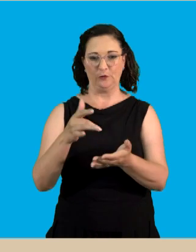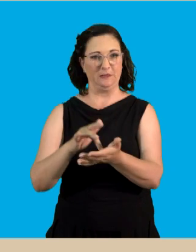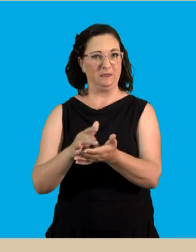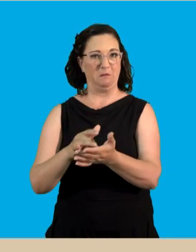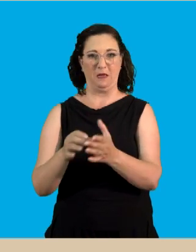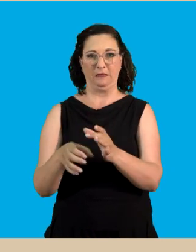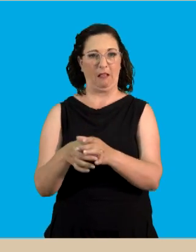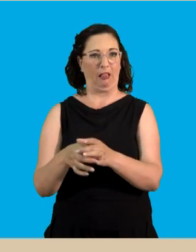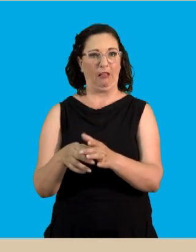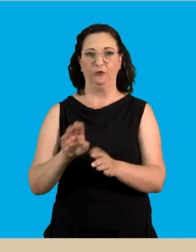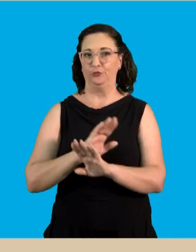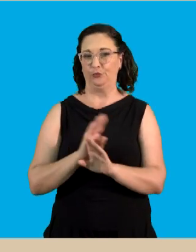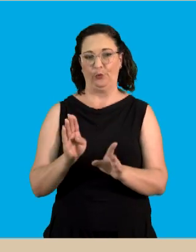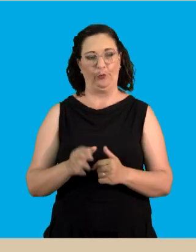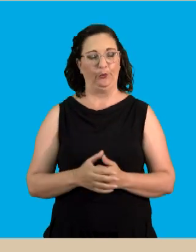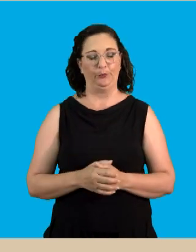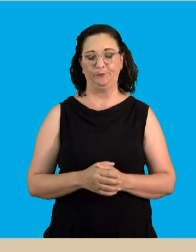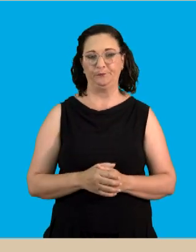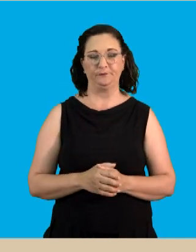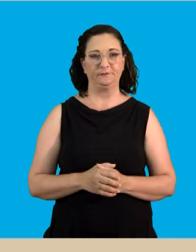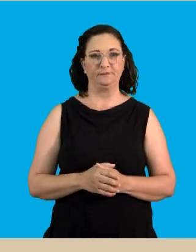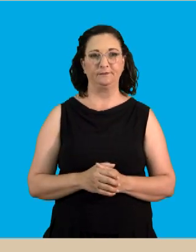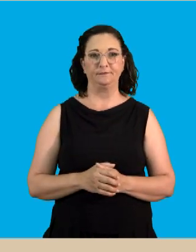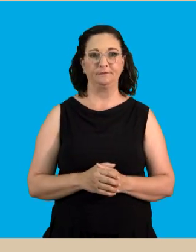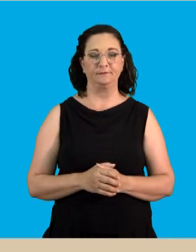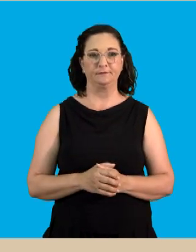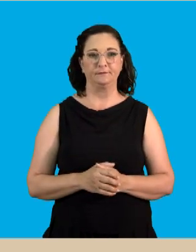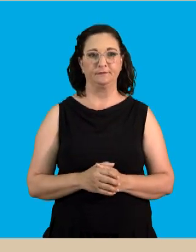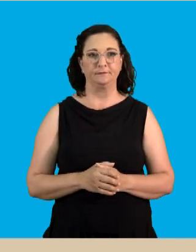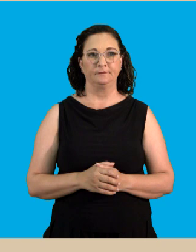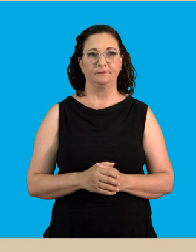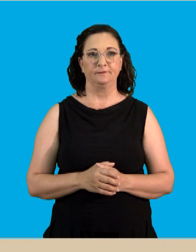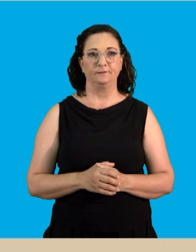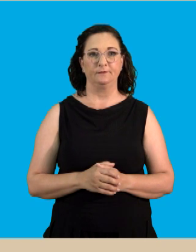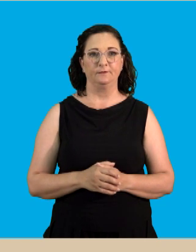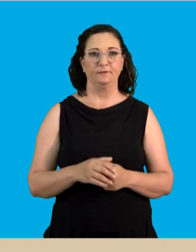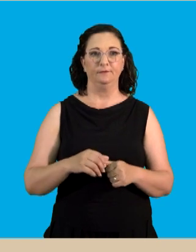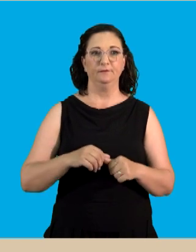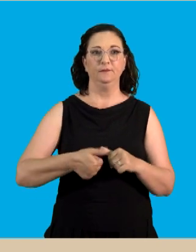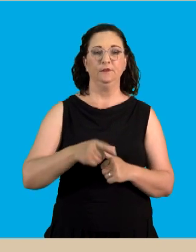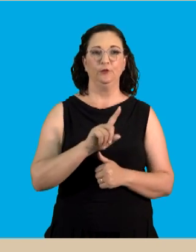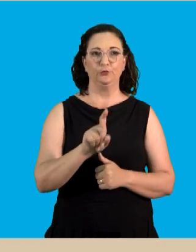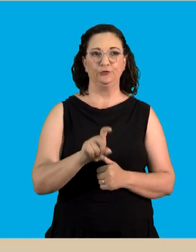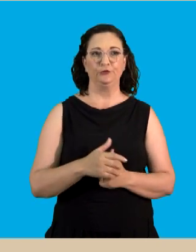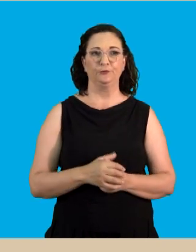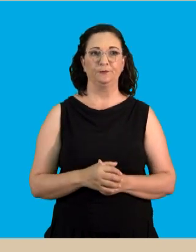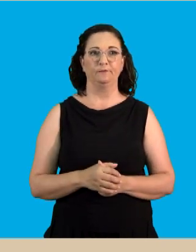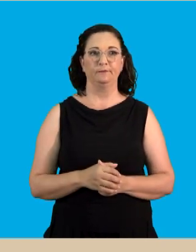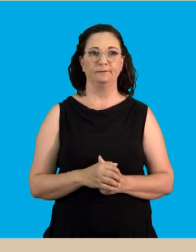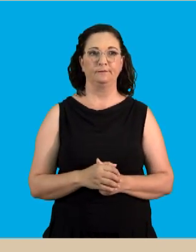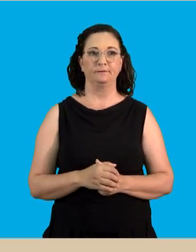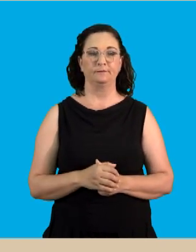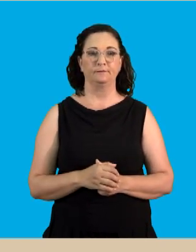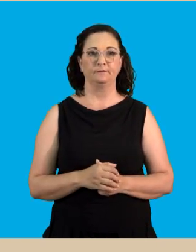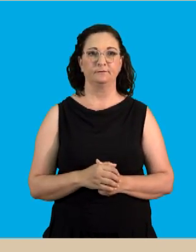nowhere near the center of our Milky Way galaxy. All right. Now let us move on to the next question. Sorry about